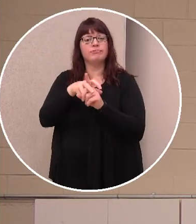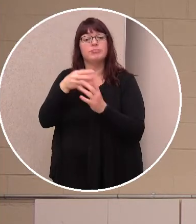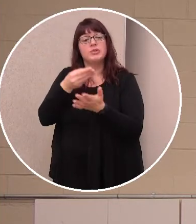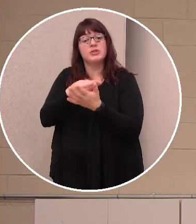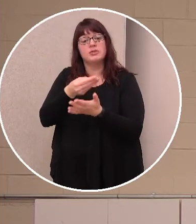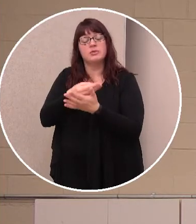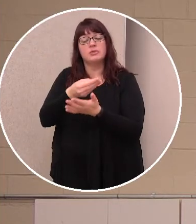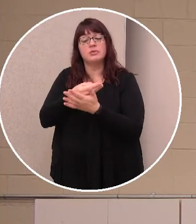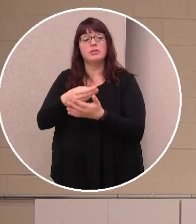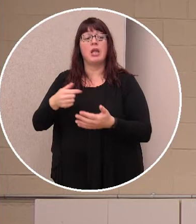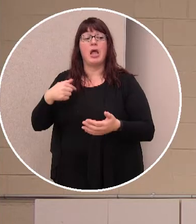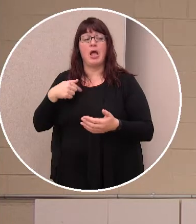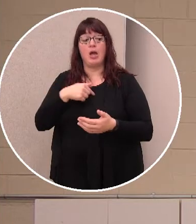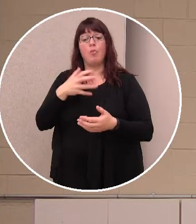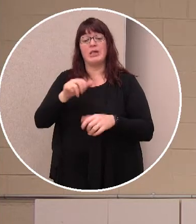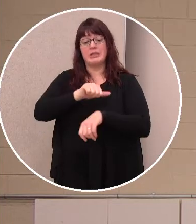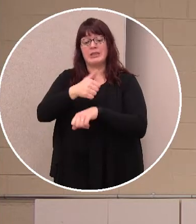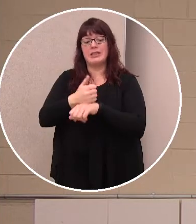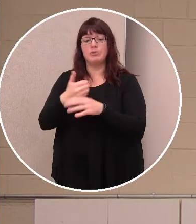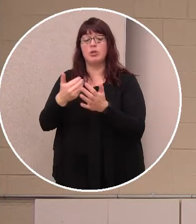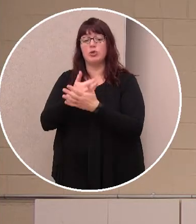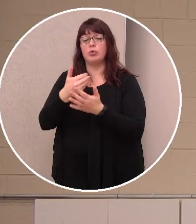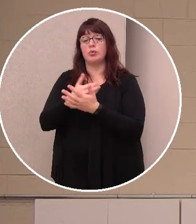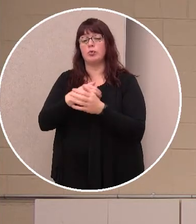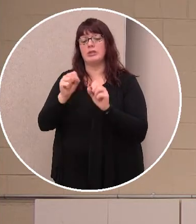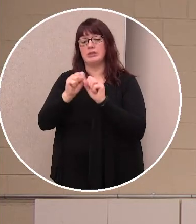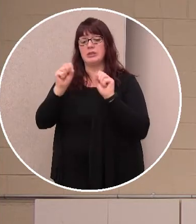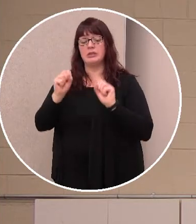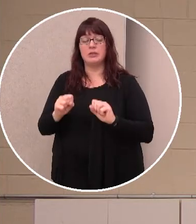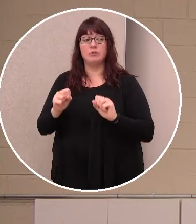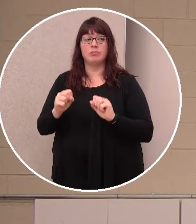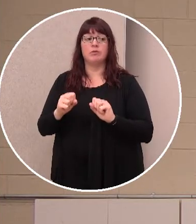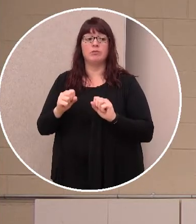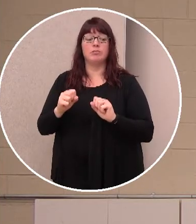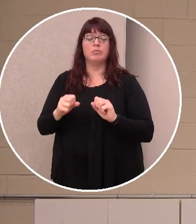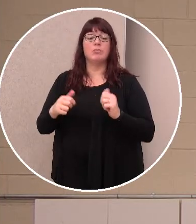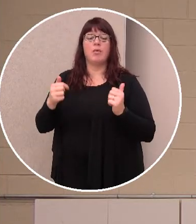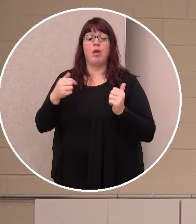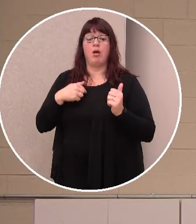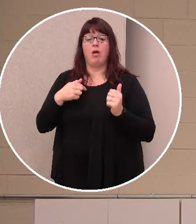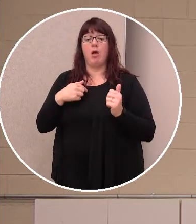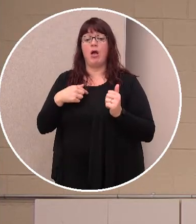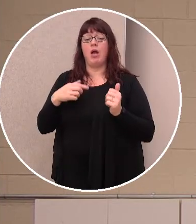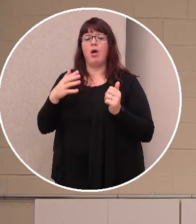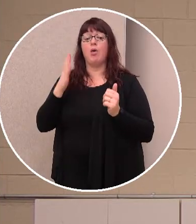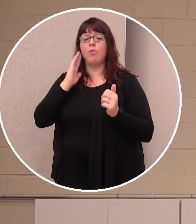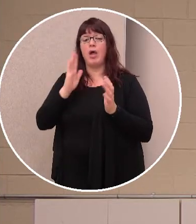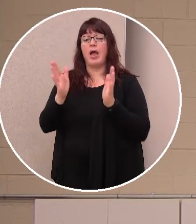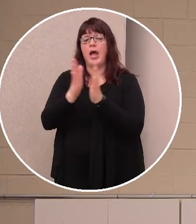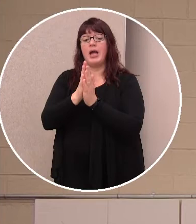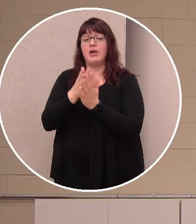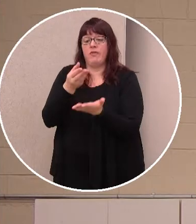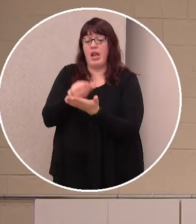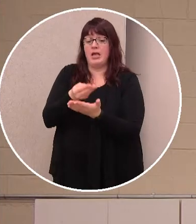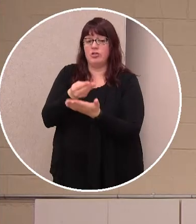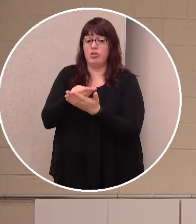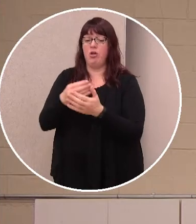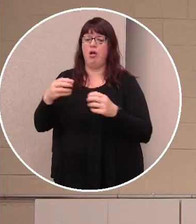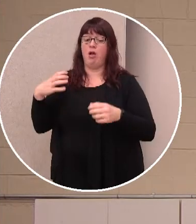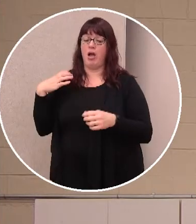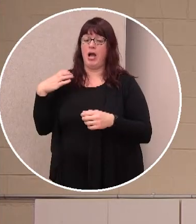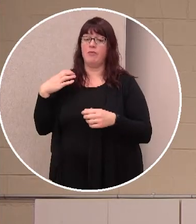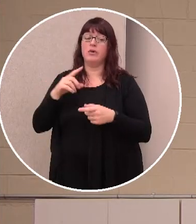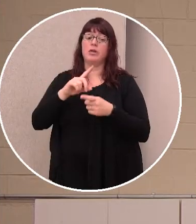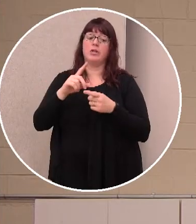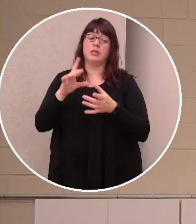Lester seconds. With that, I would not open debate, but I would defer to the Chief Financial Officer to speak to the issue, with